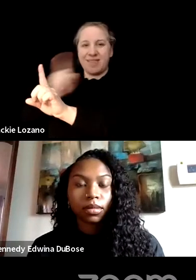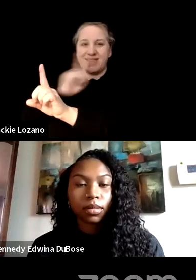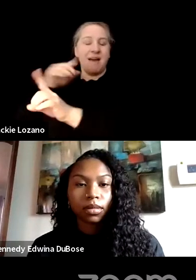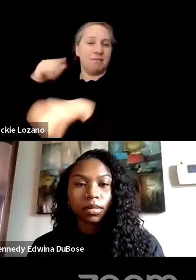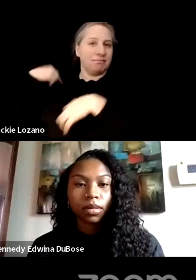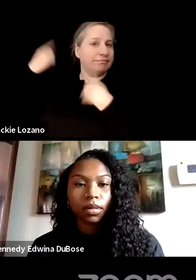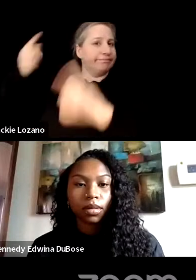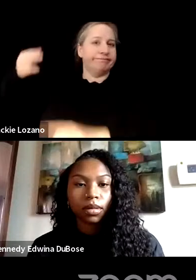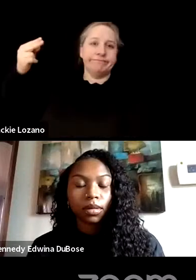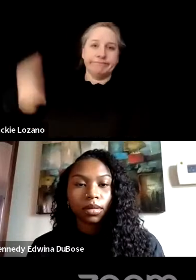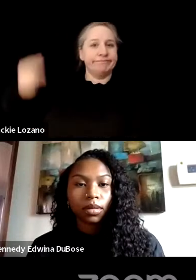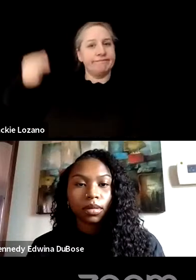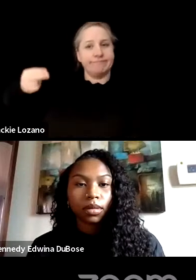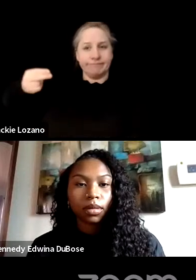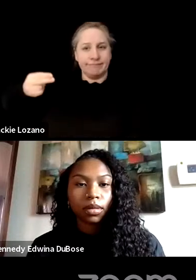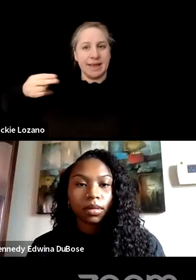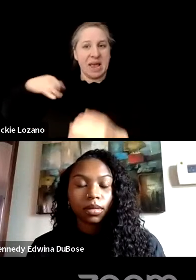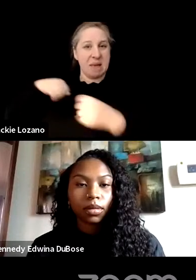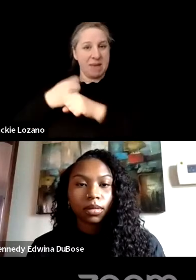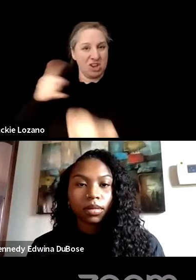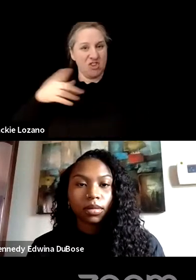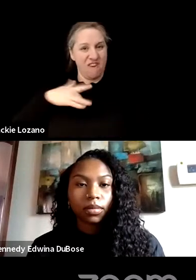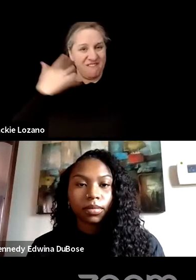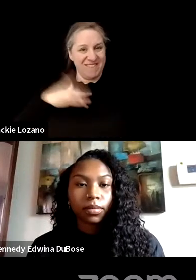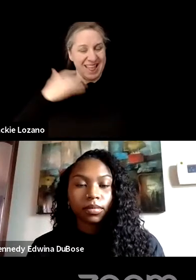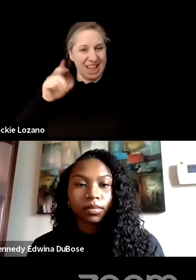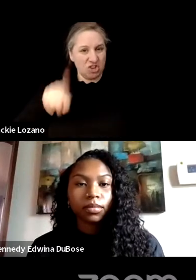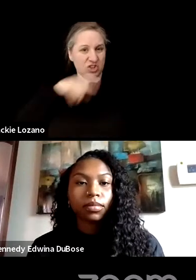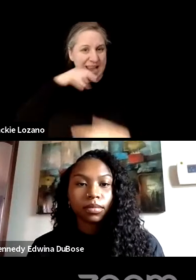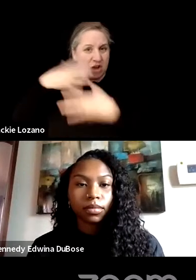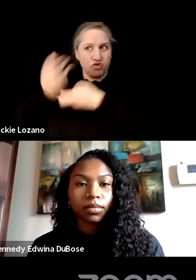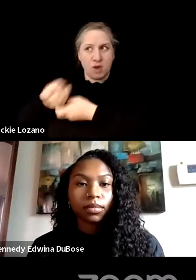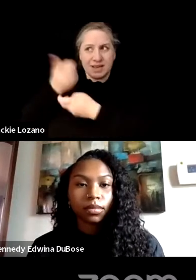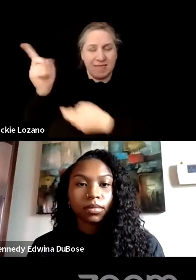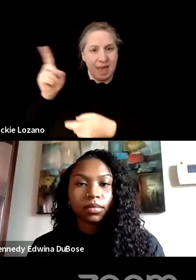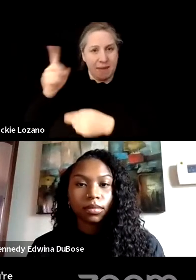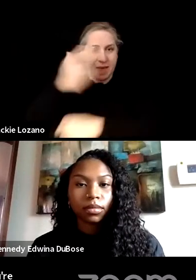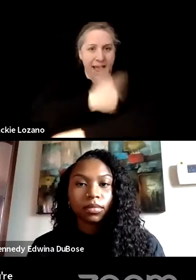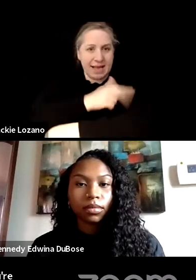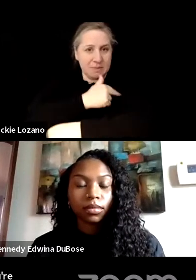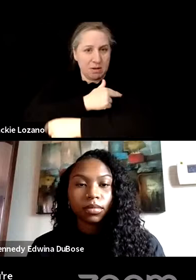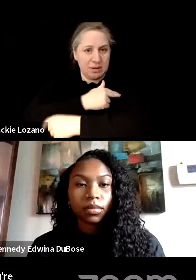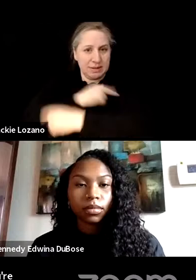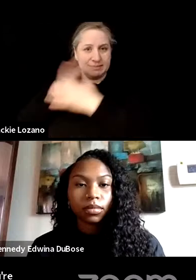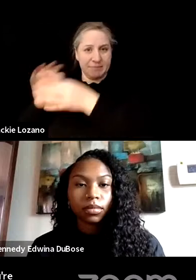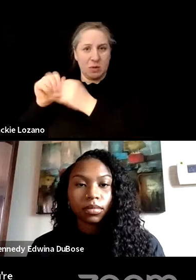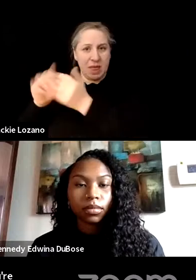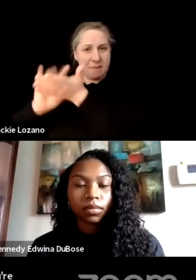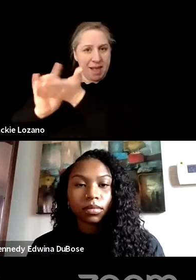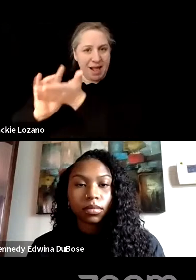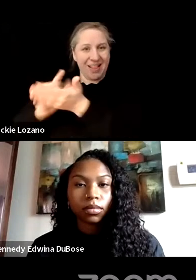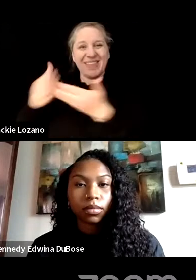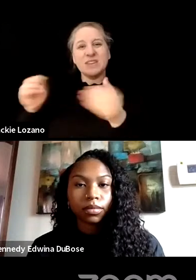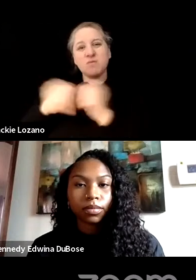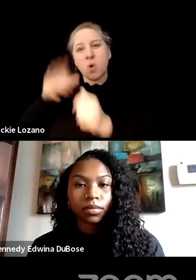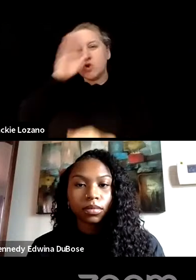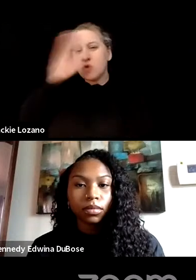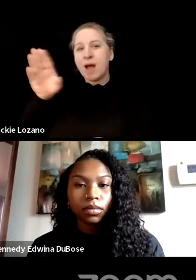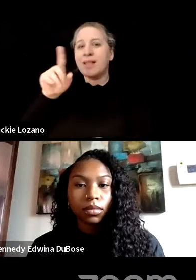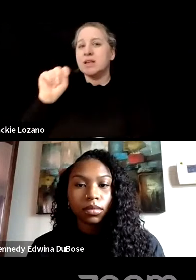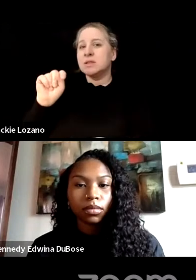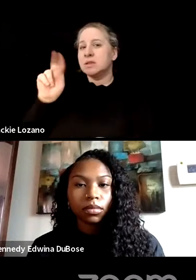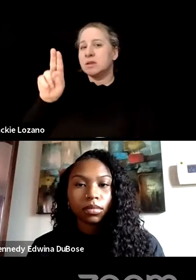traditionally made you feel like you shouldn't trust it? When it comes to things that were more direct, like the Tuskegee